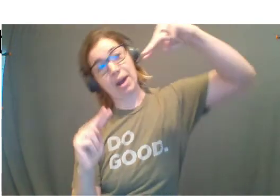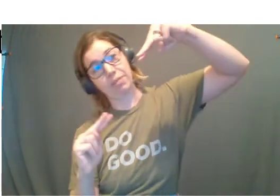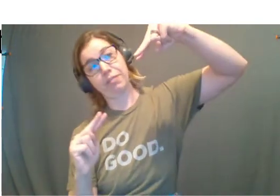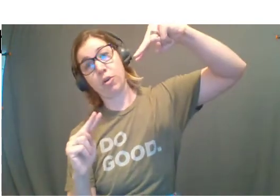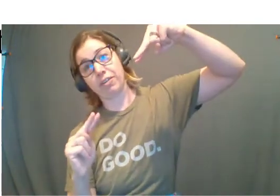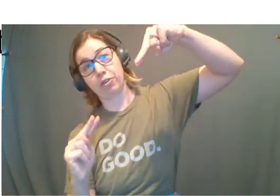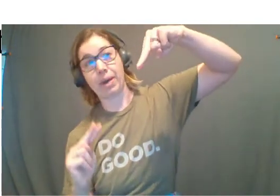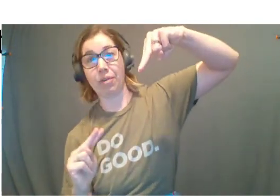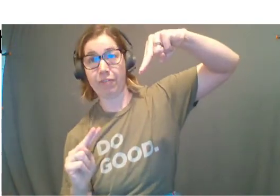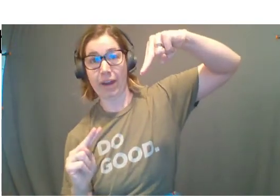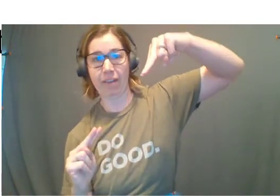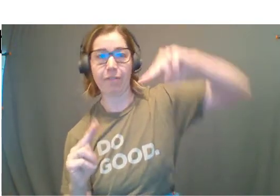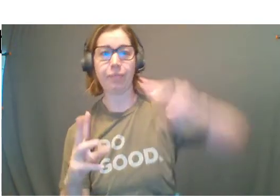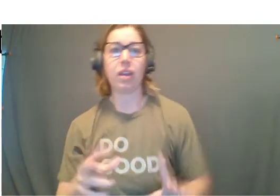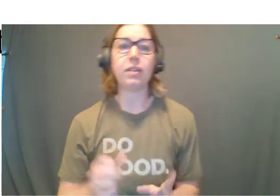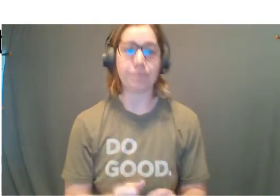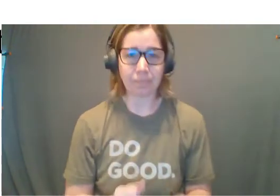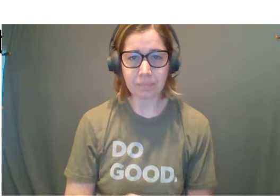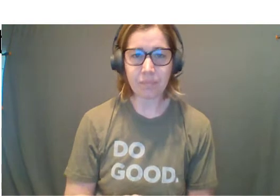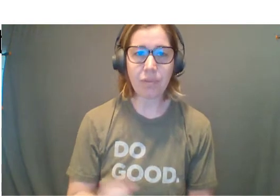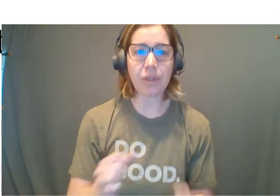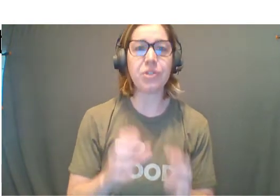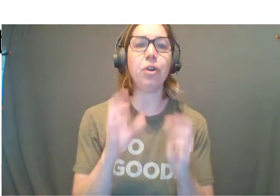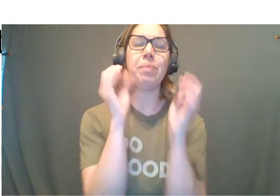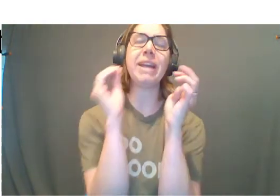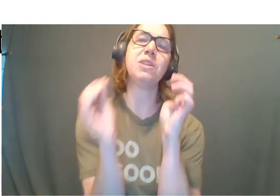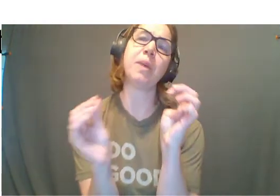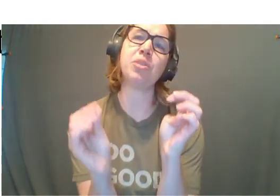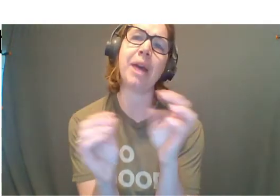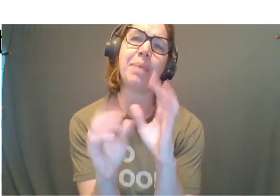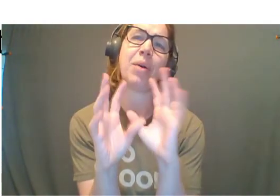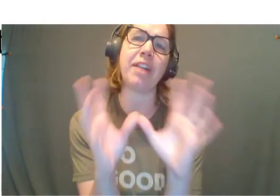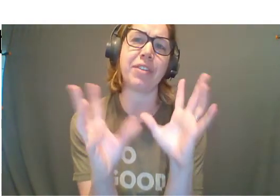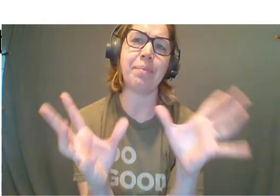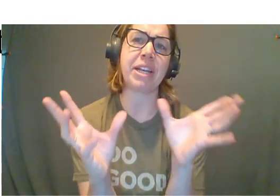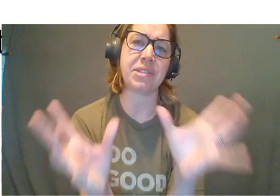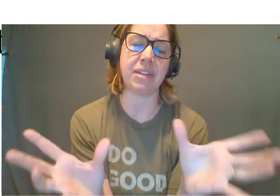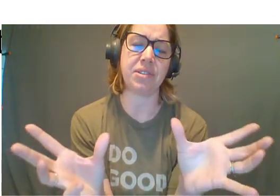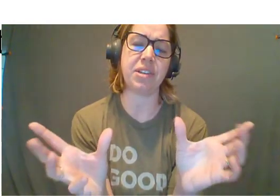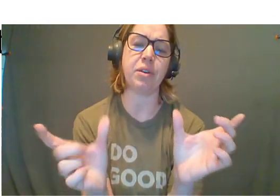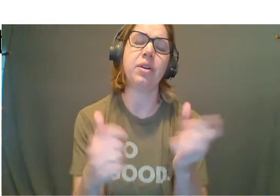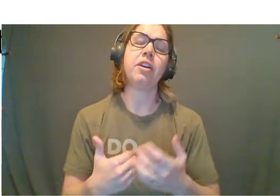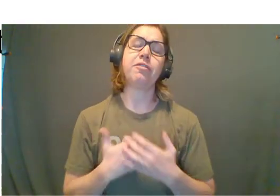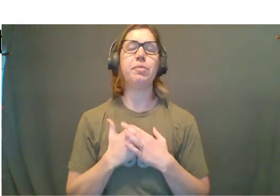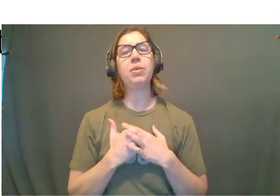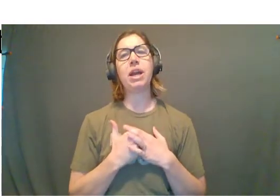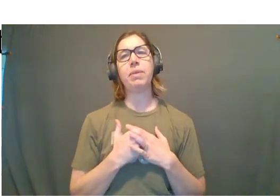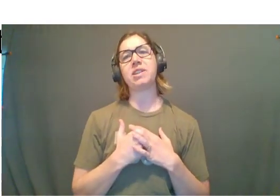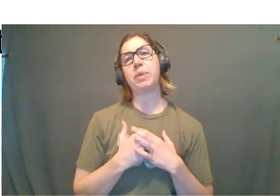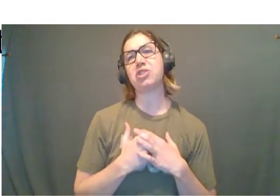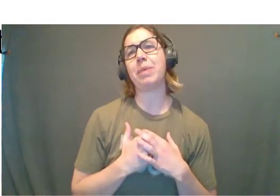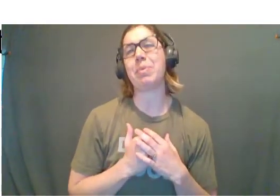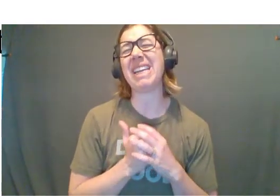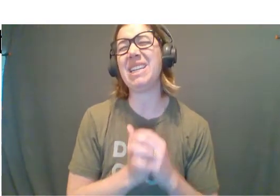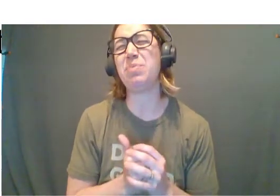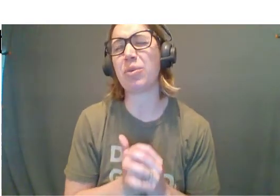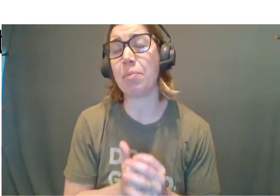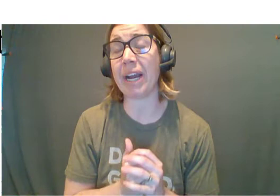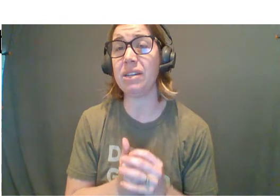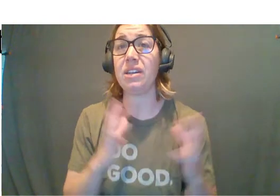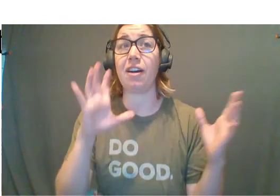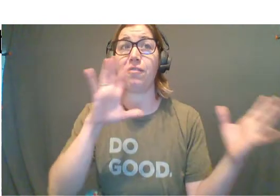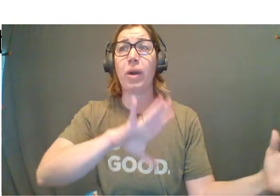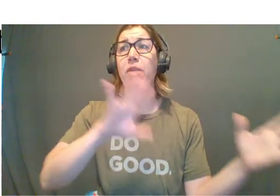for round four, for round five. So make a spatial map however that makes sense to you. For me, when I make a spatial map, I need to